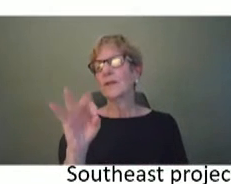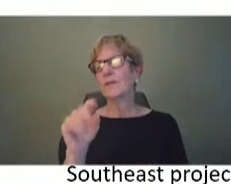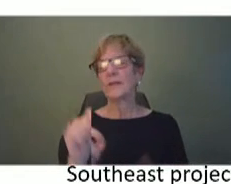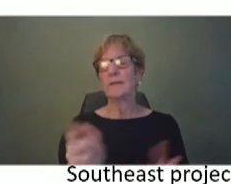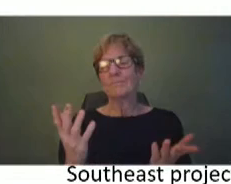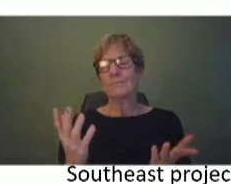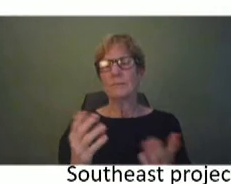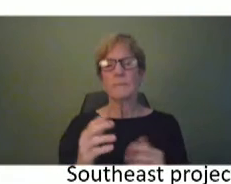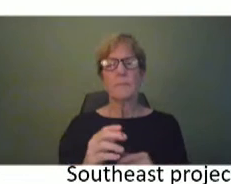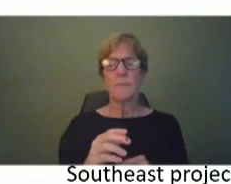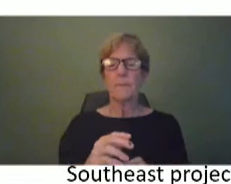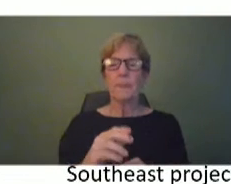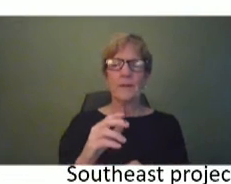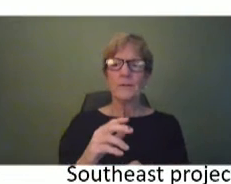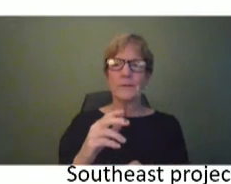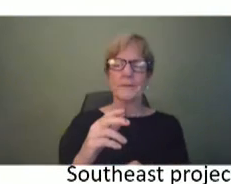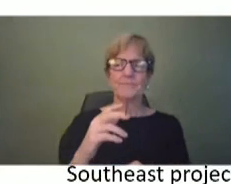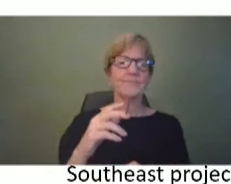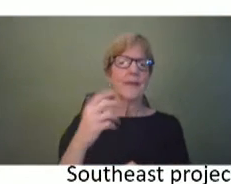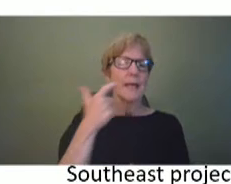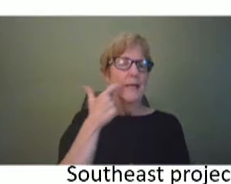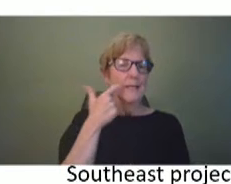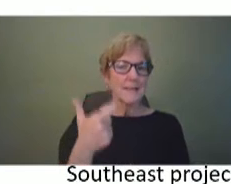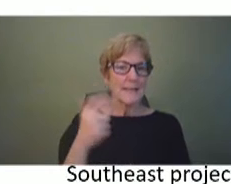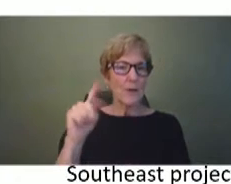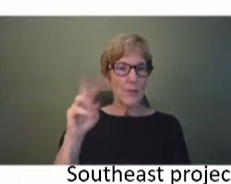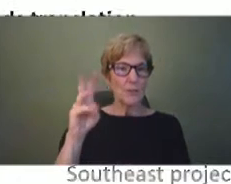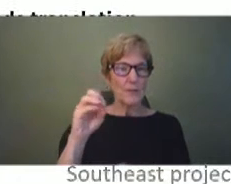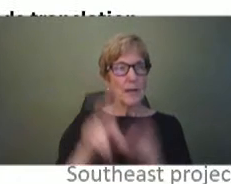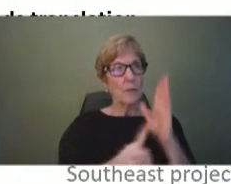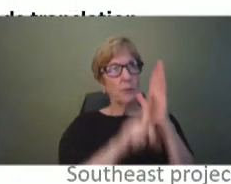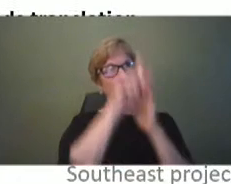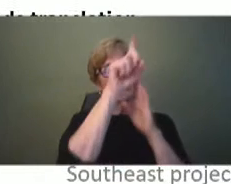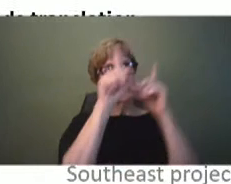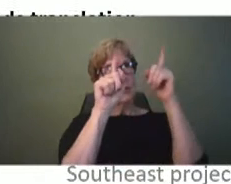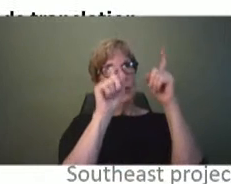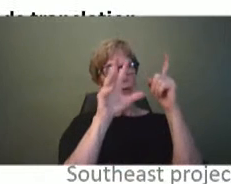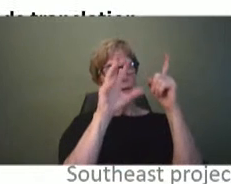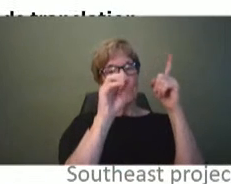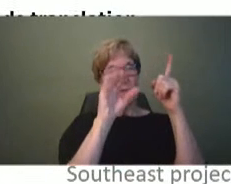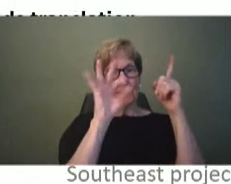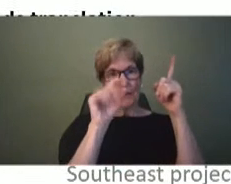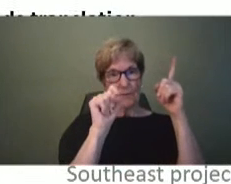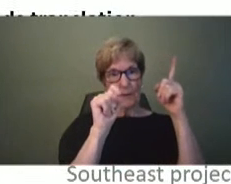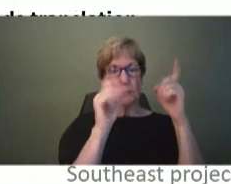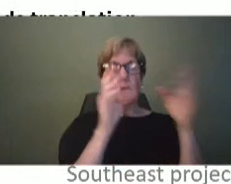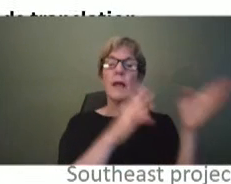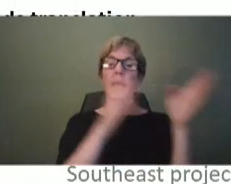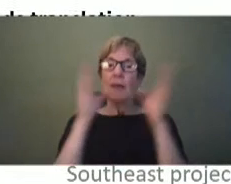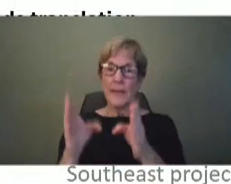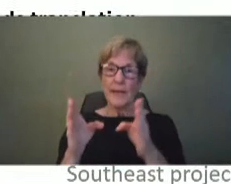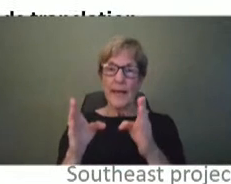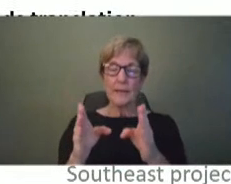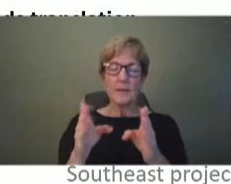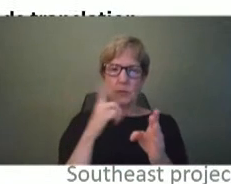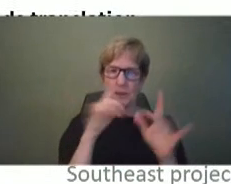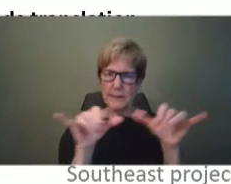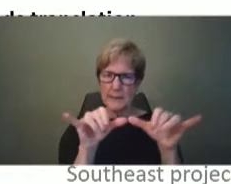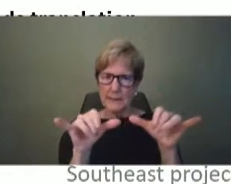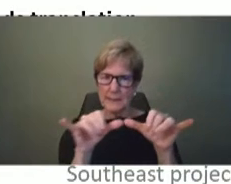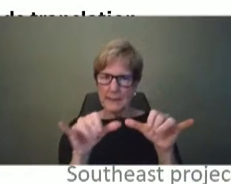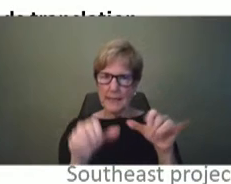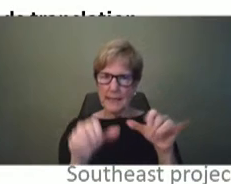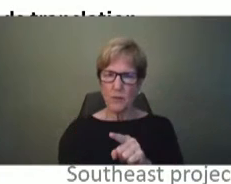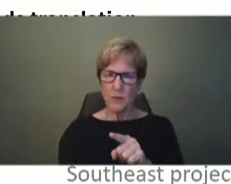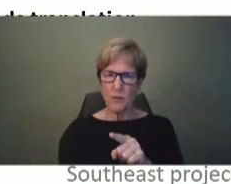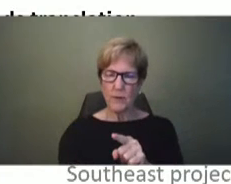a cell phone tower there that is roughly 150 ft and so if we move on to the next one um you know it's scale this this block on the left side of this image